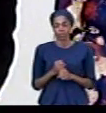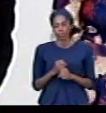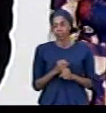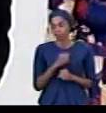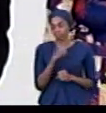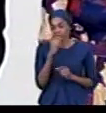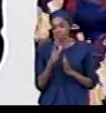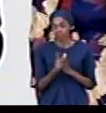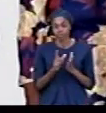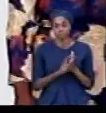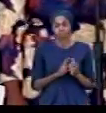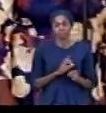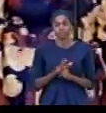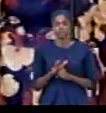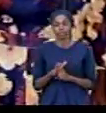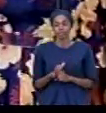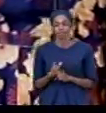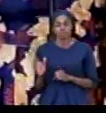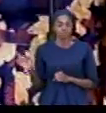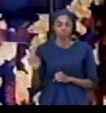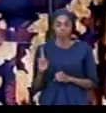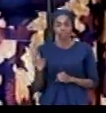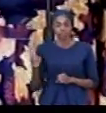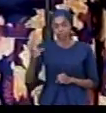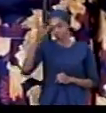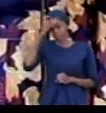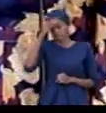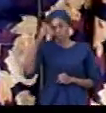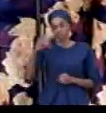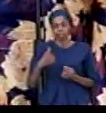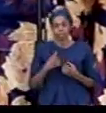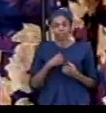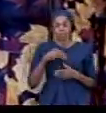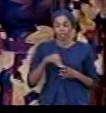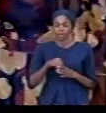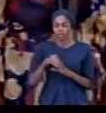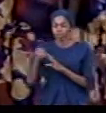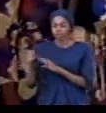where Satan has planted his